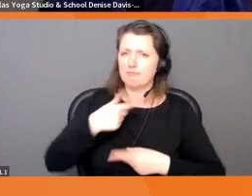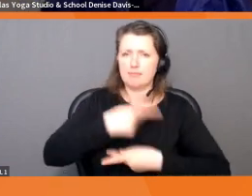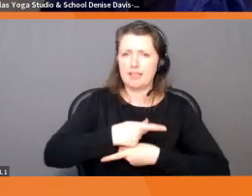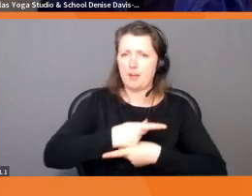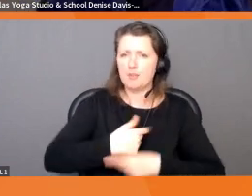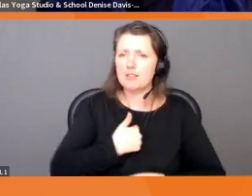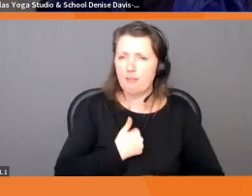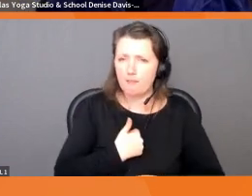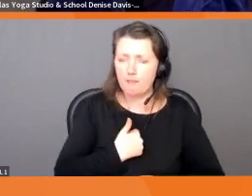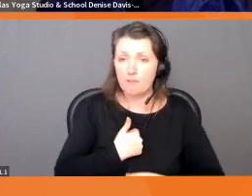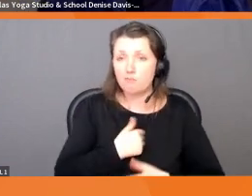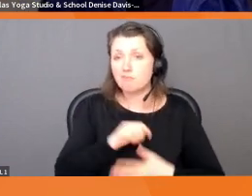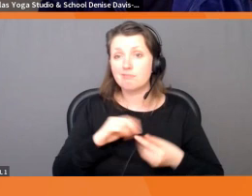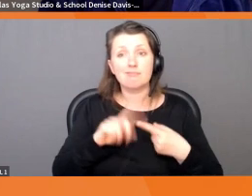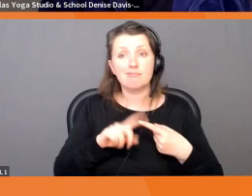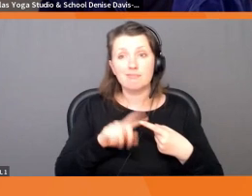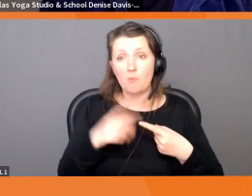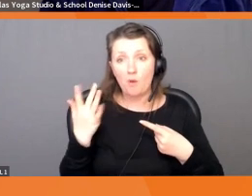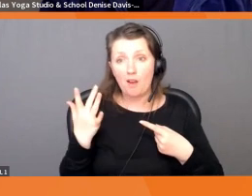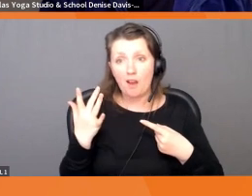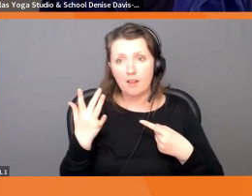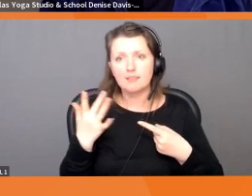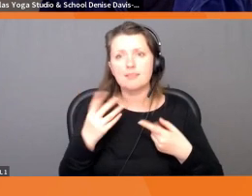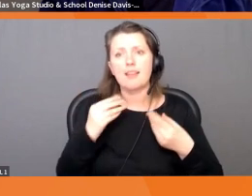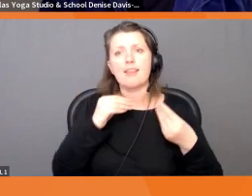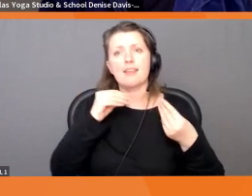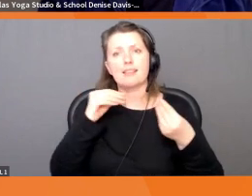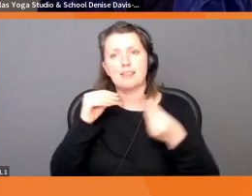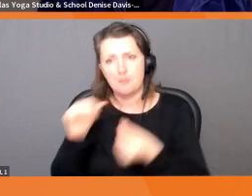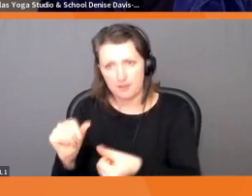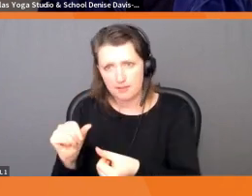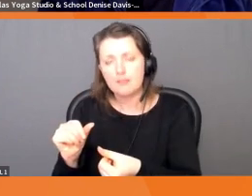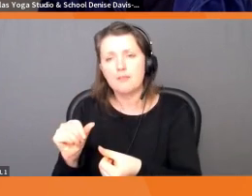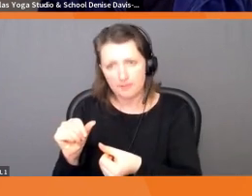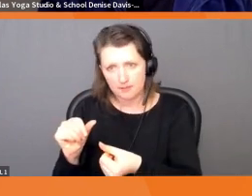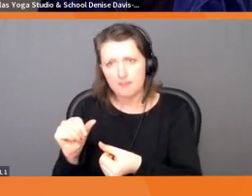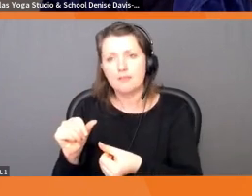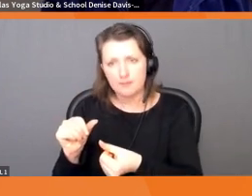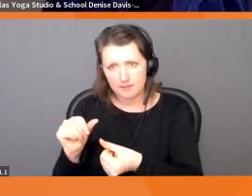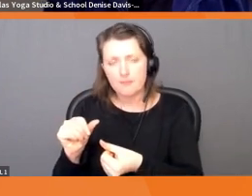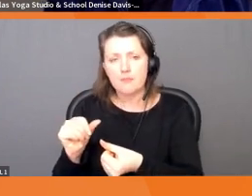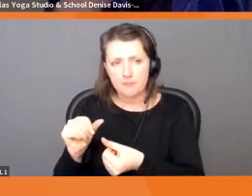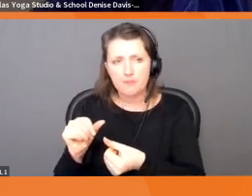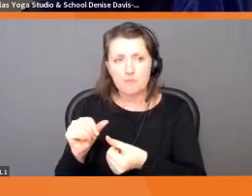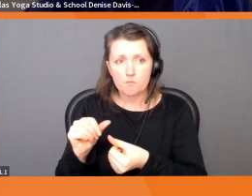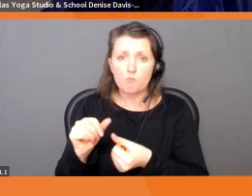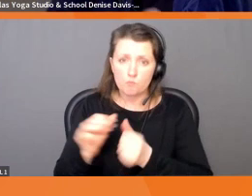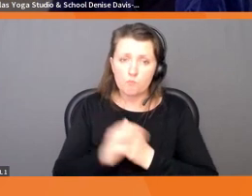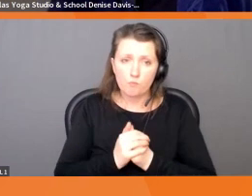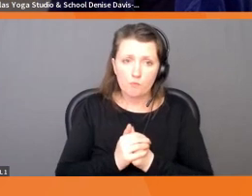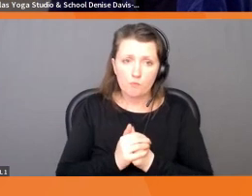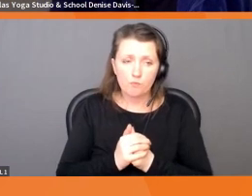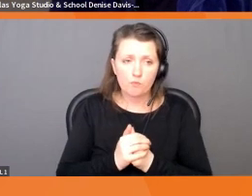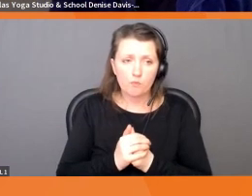the cost of self-care. It can be incredibly expensive to take care of ourselves. And there's a hidden dark side to being